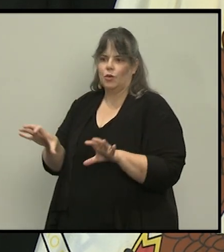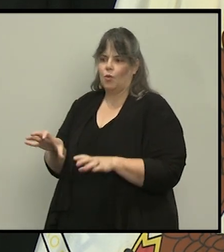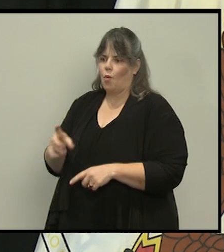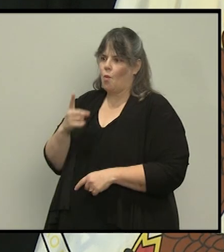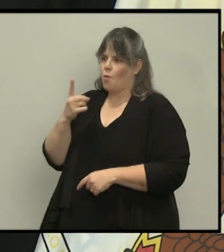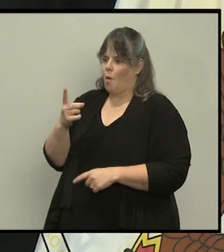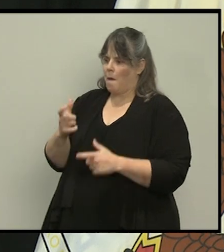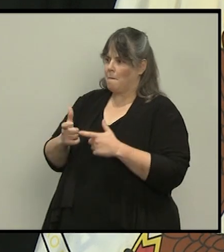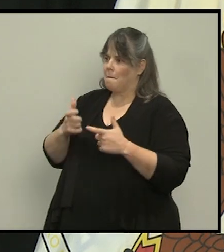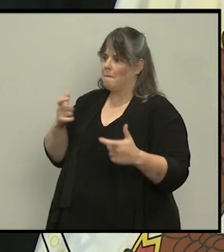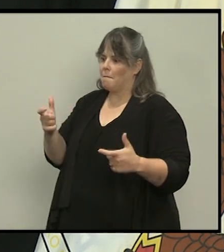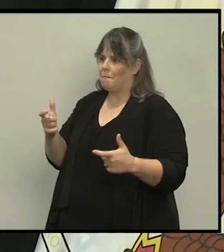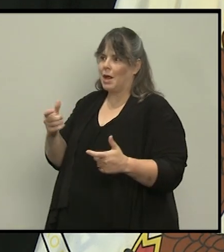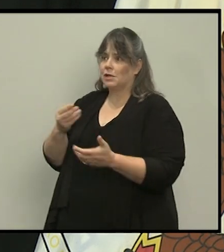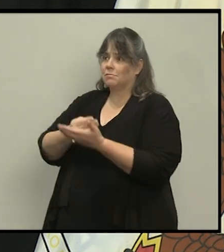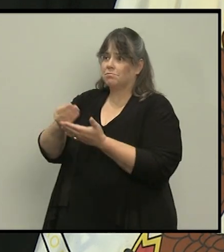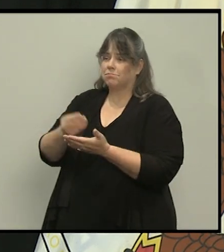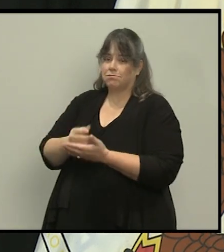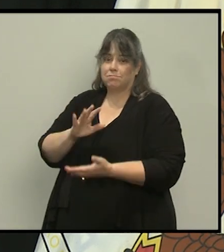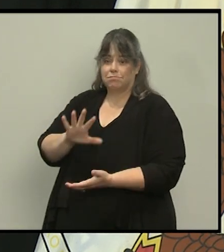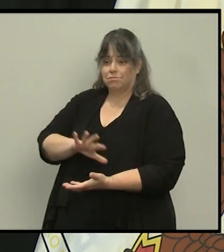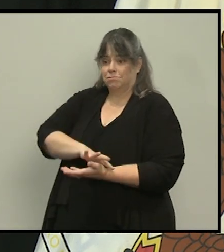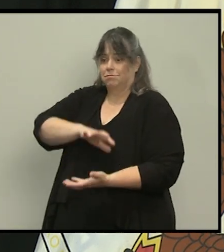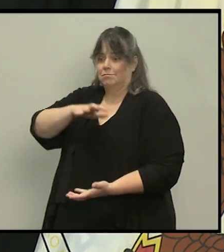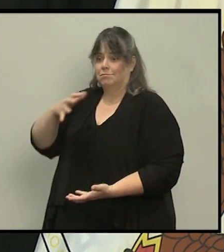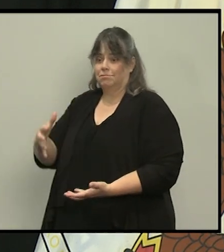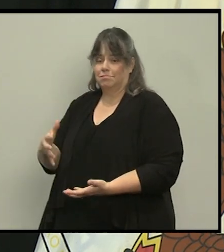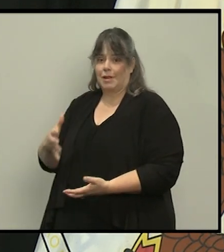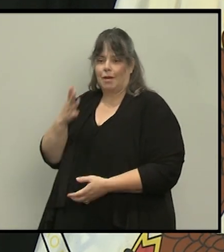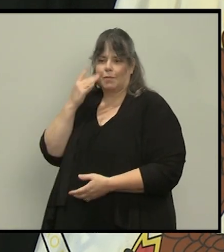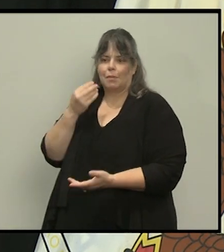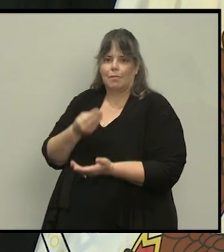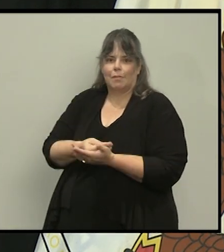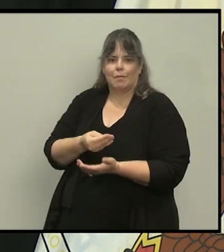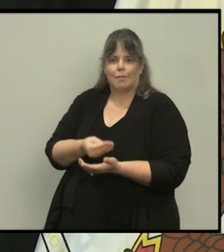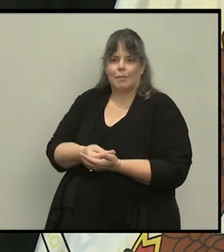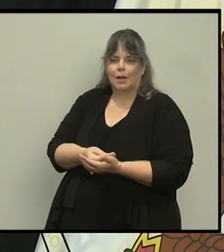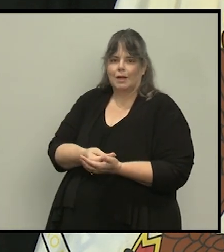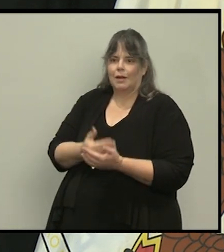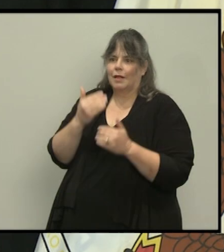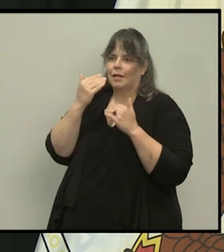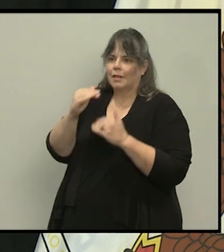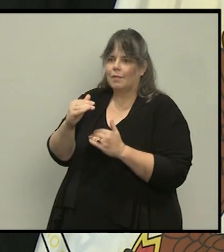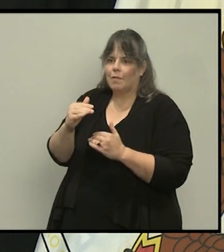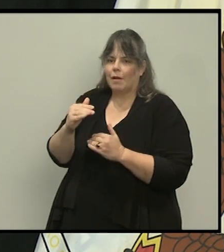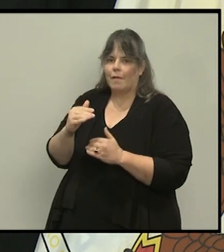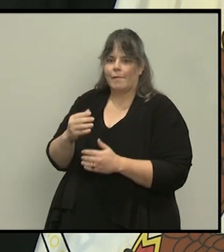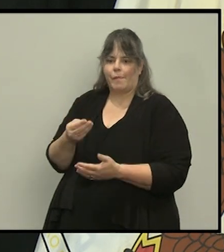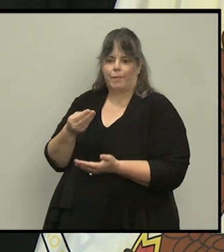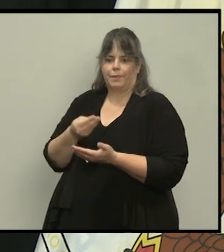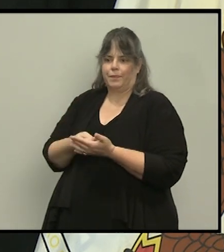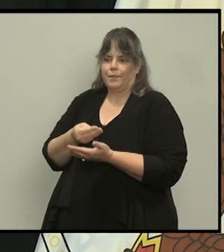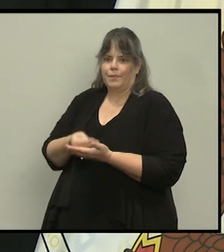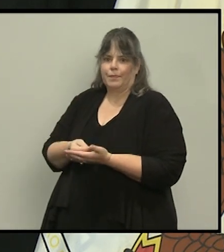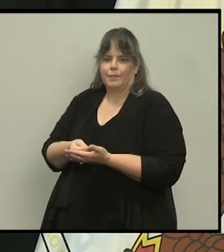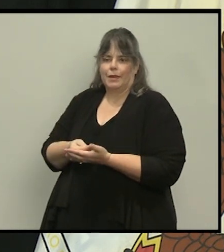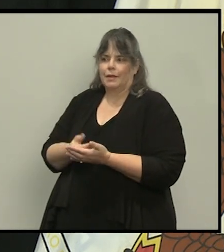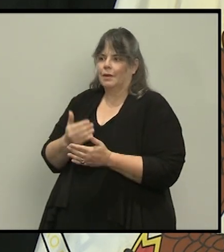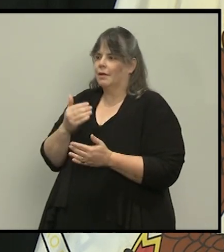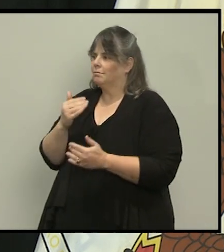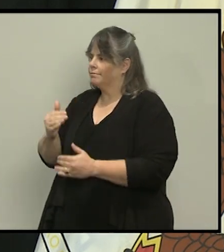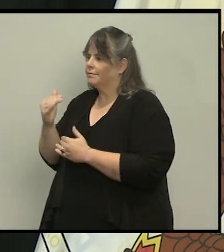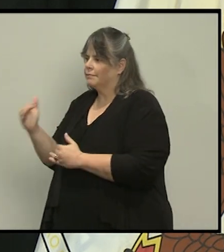one big grocery shop due to income restrictions, income limitations, and